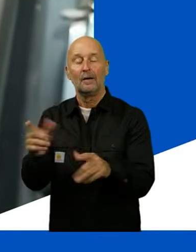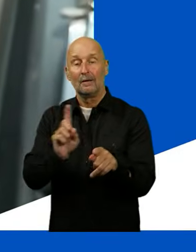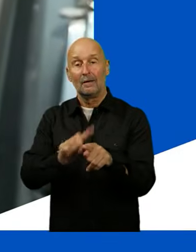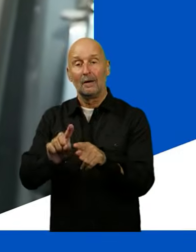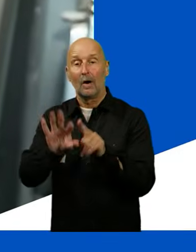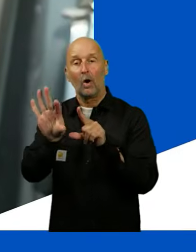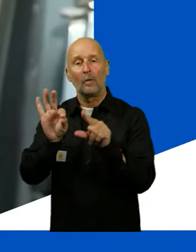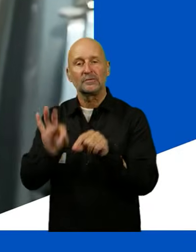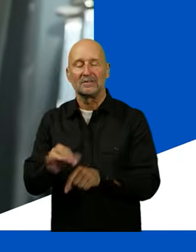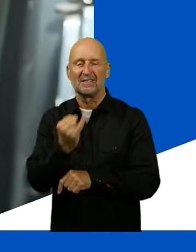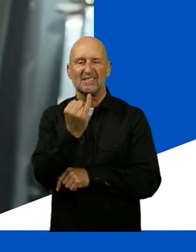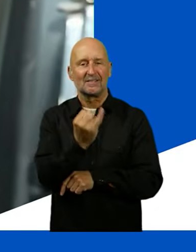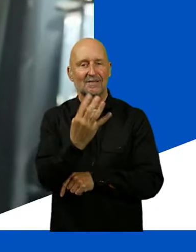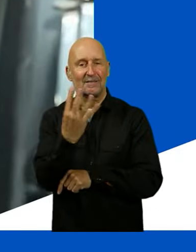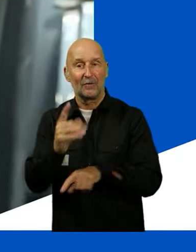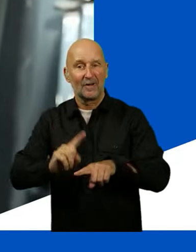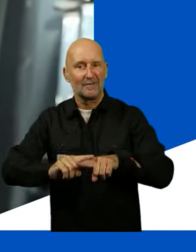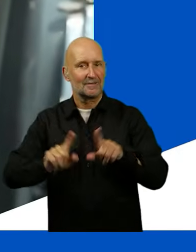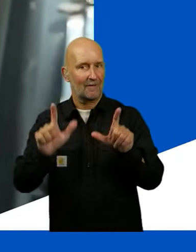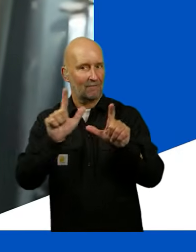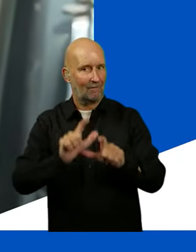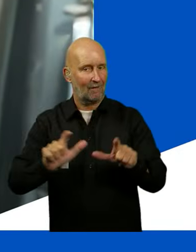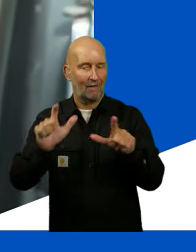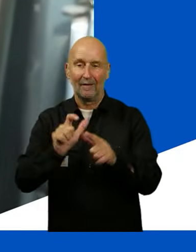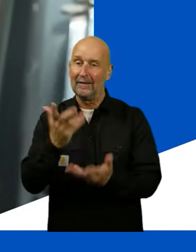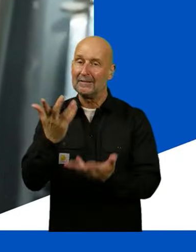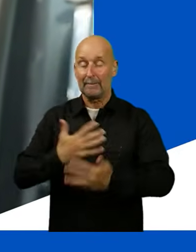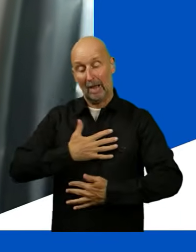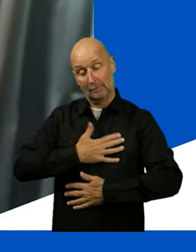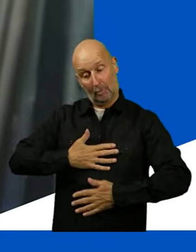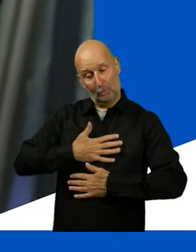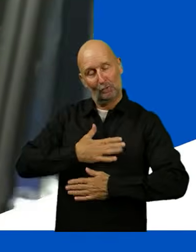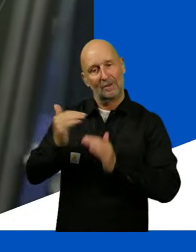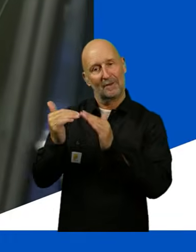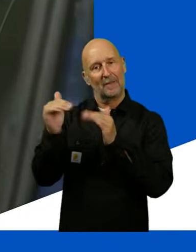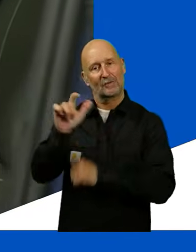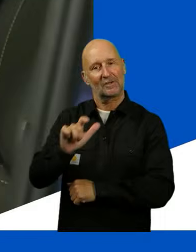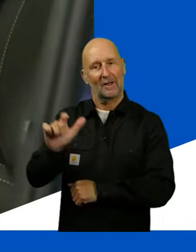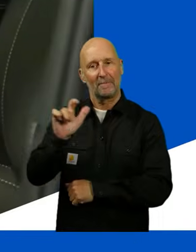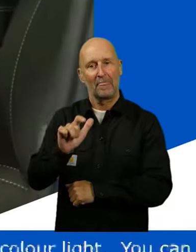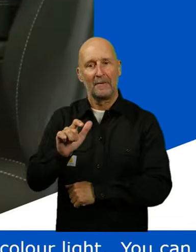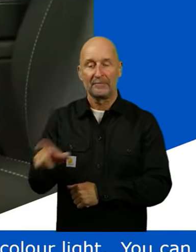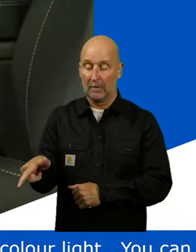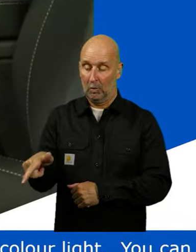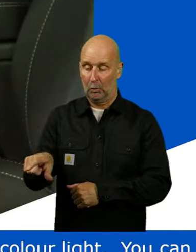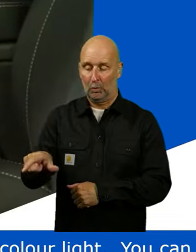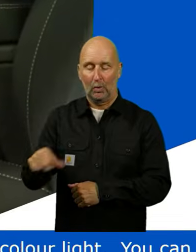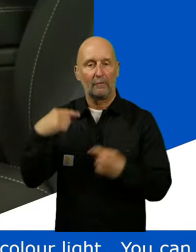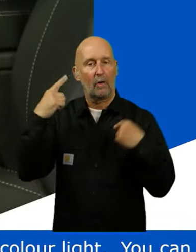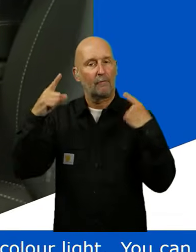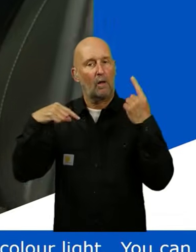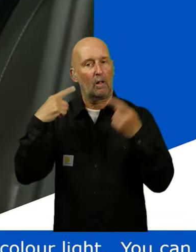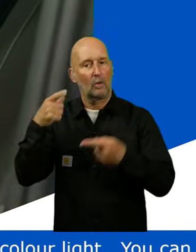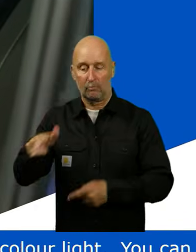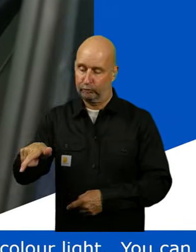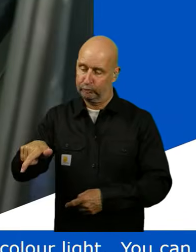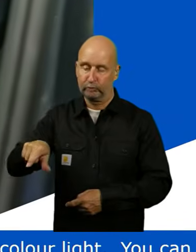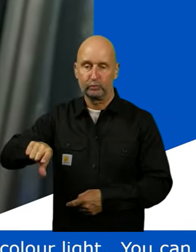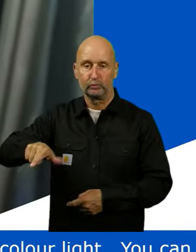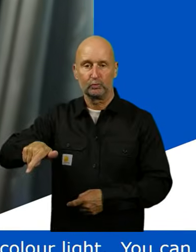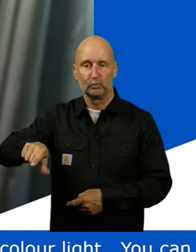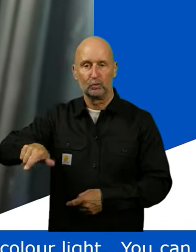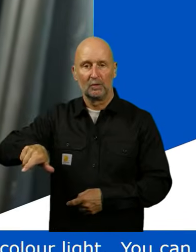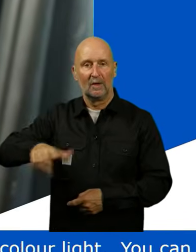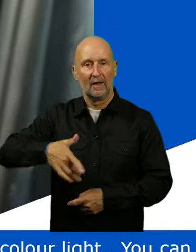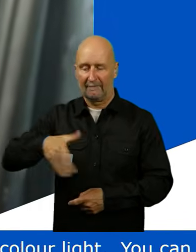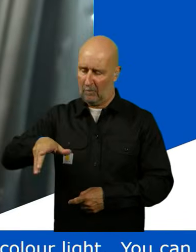colour ambient lighting, so you could choose the mood to suit you. There's a big volume knob here in the centre. It's a